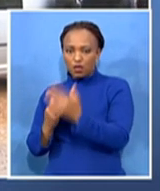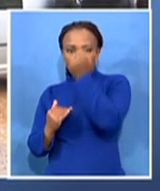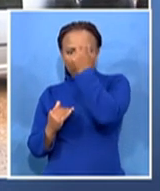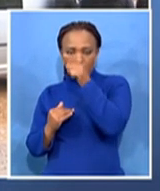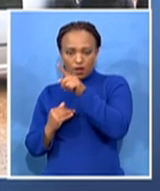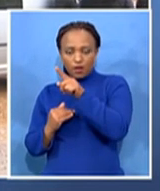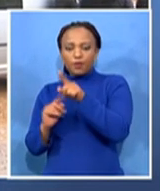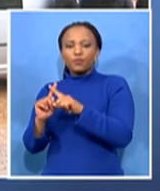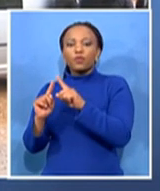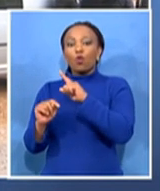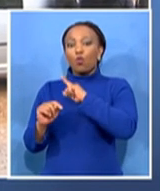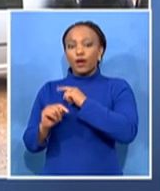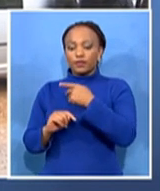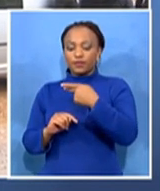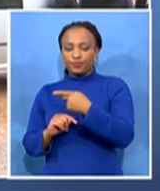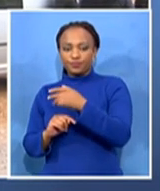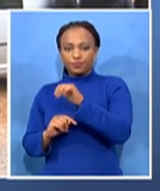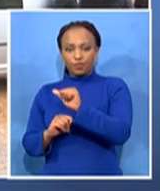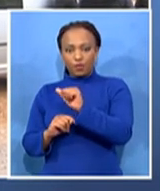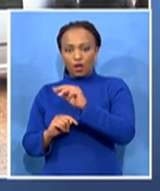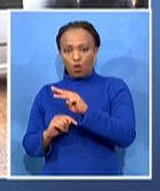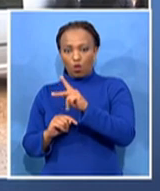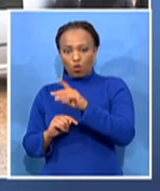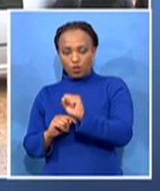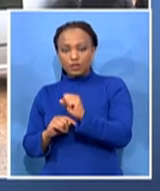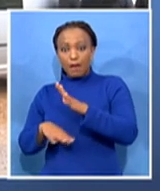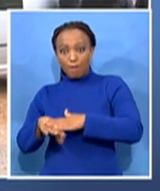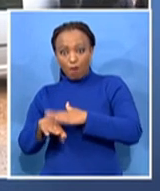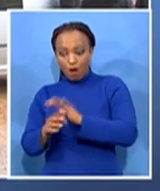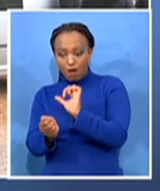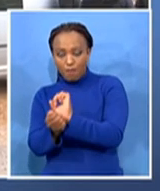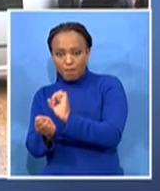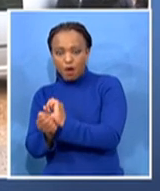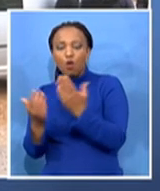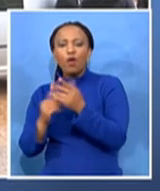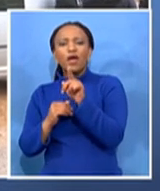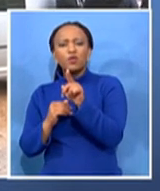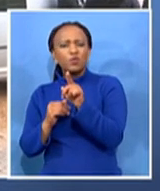to swoop out. More arrests are expected. Where are you and what is happening?